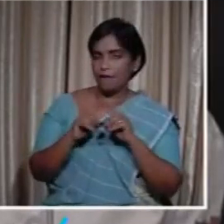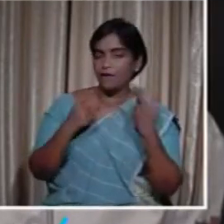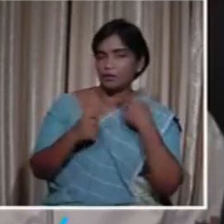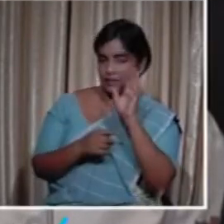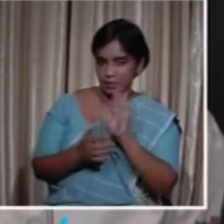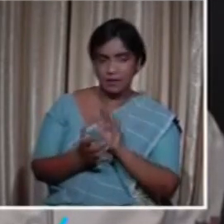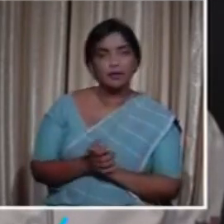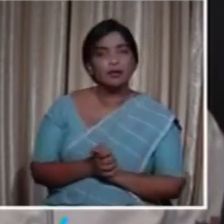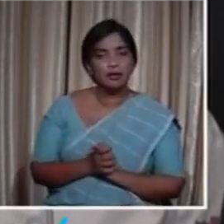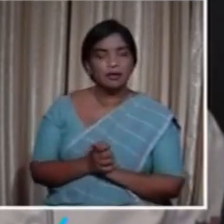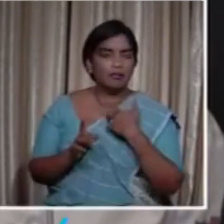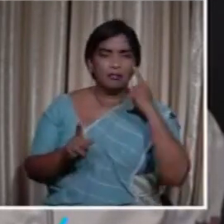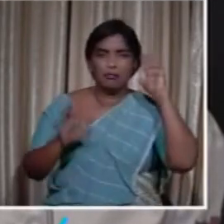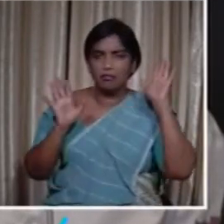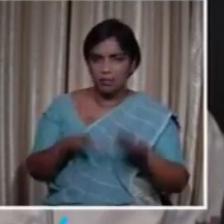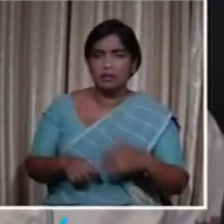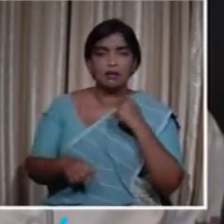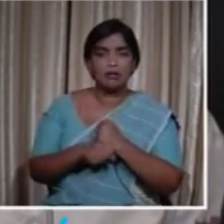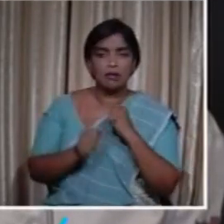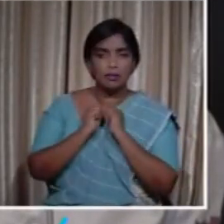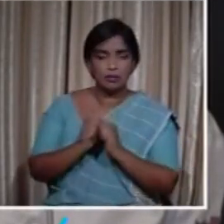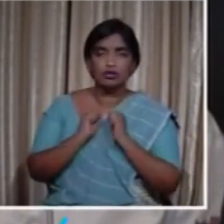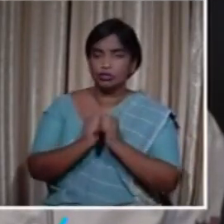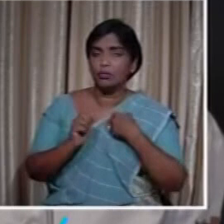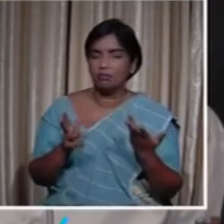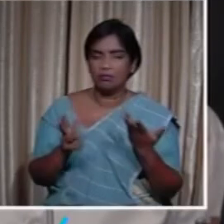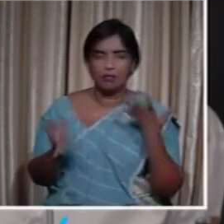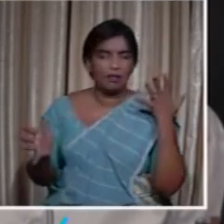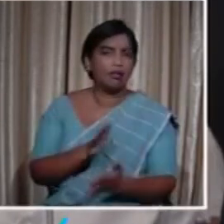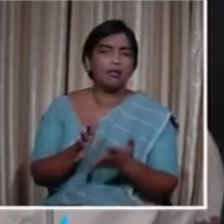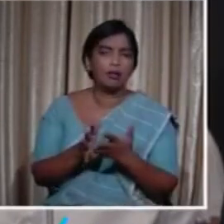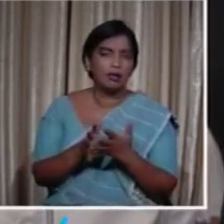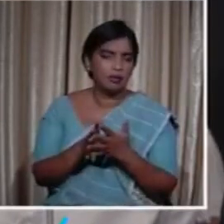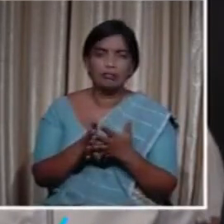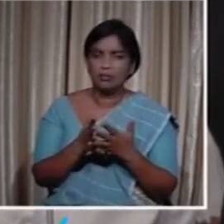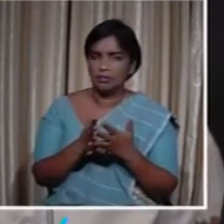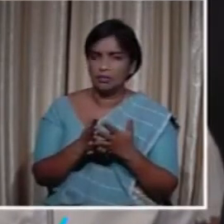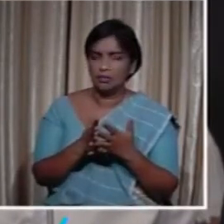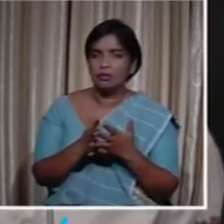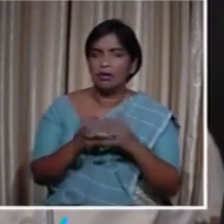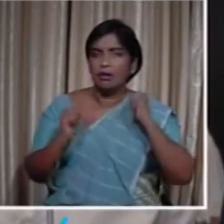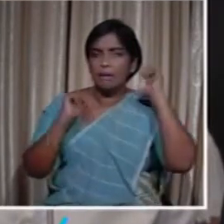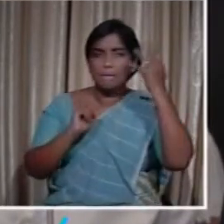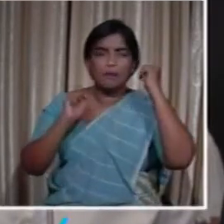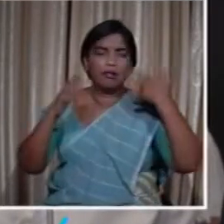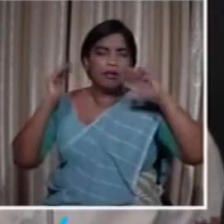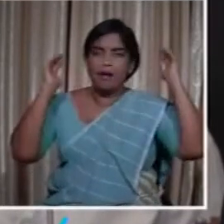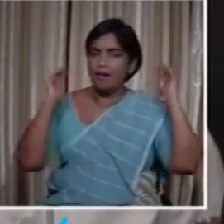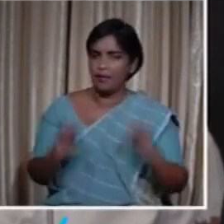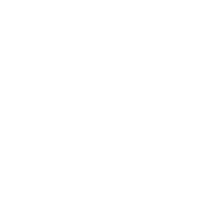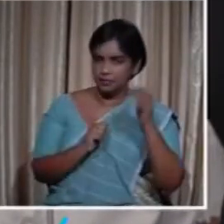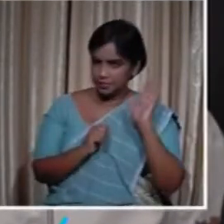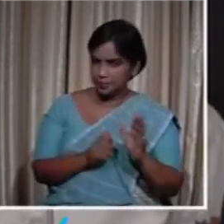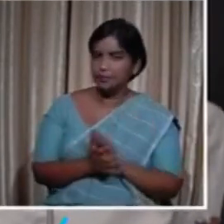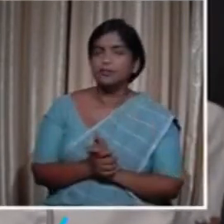Public service must be viewed from a different angle. Efficiency and productivity have fallen to a very low level due to the provisions of unlimited